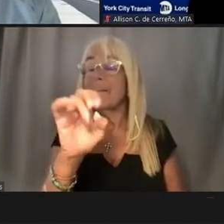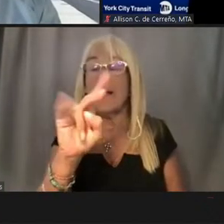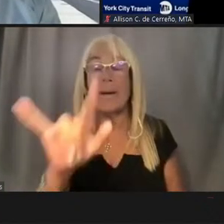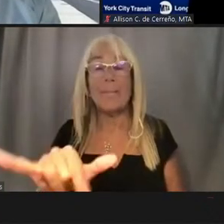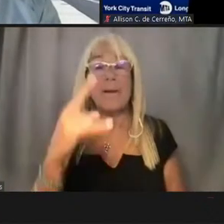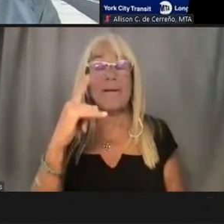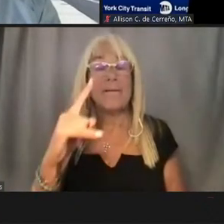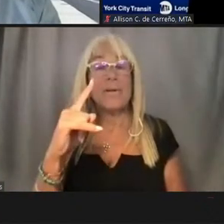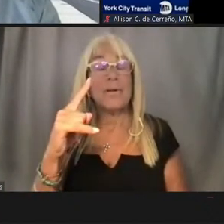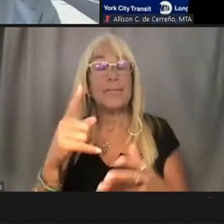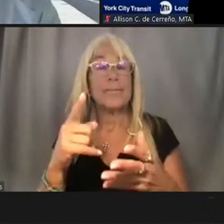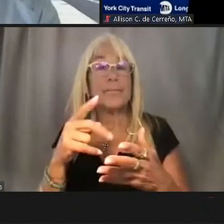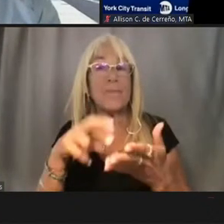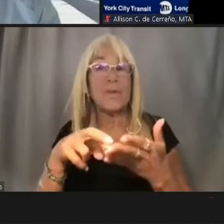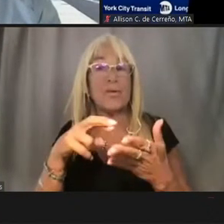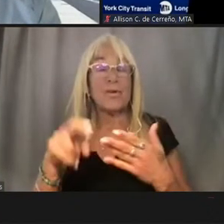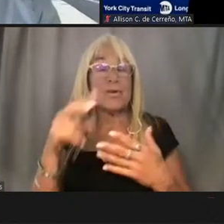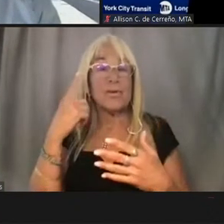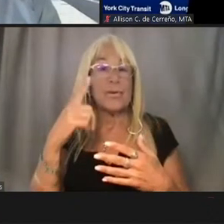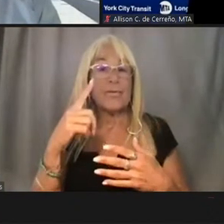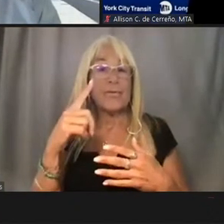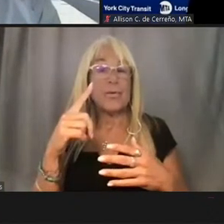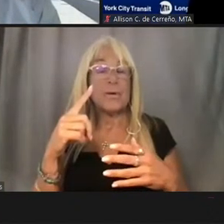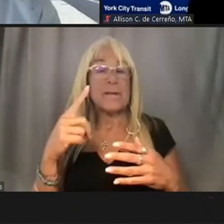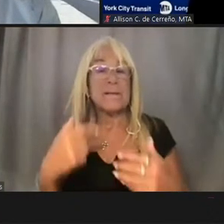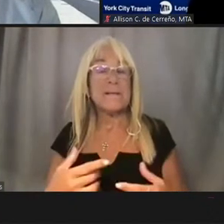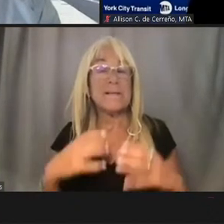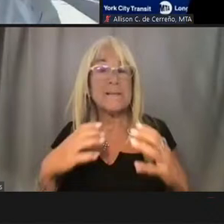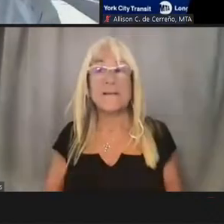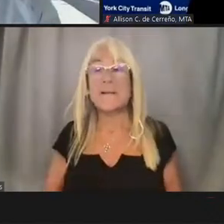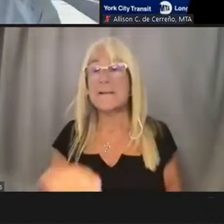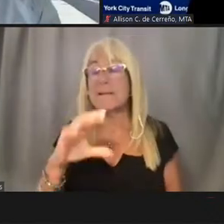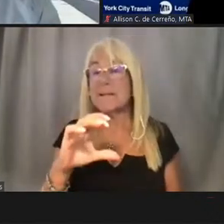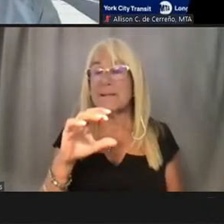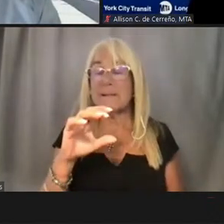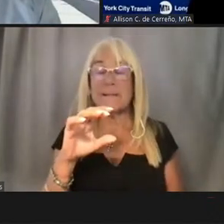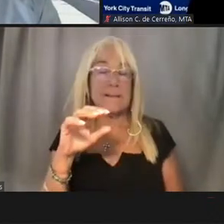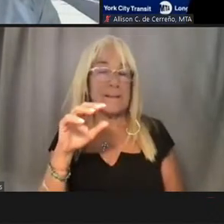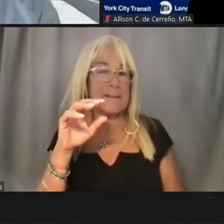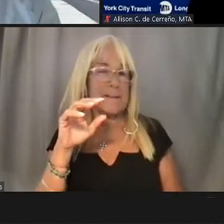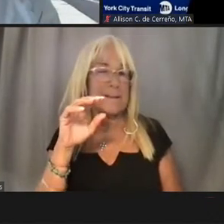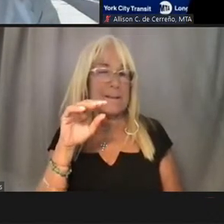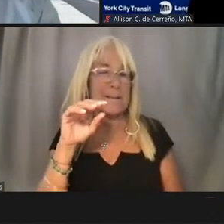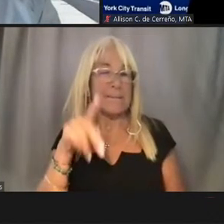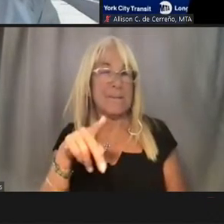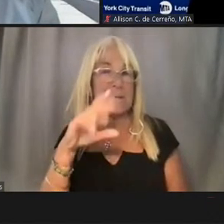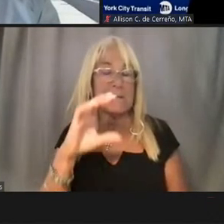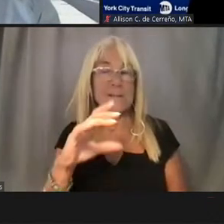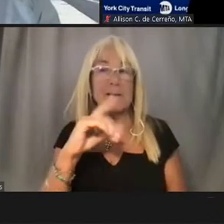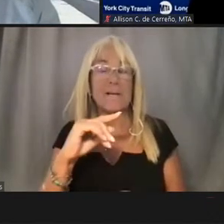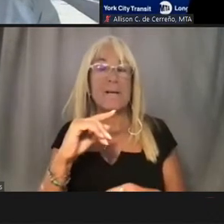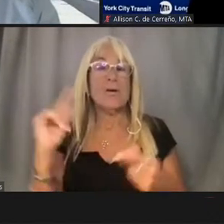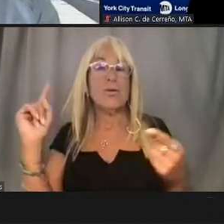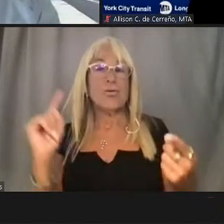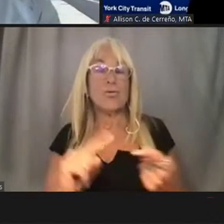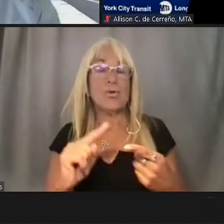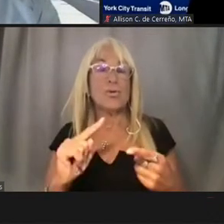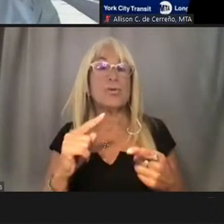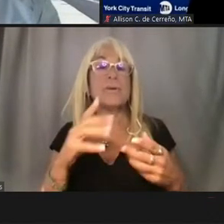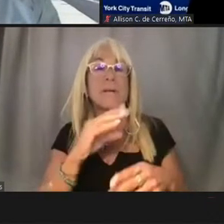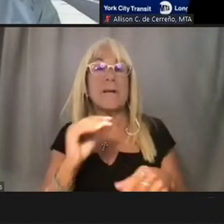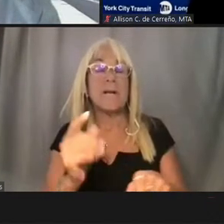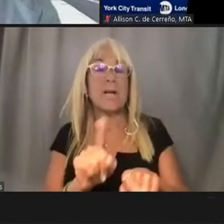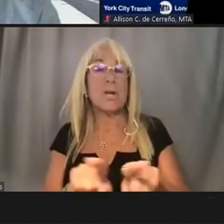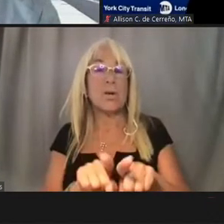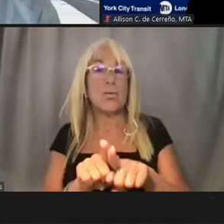thank you for the opportunity to comment CBC has long supported congestion pricing to reduce traffic and Emissions while generating Revenue